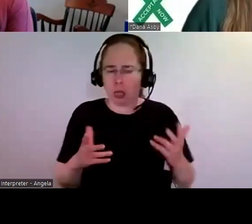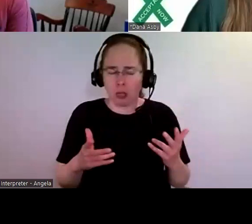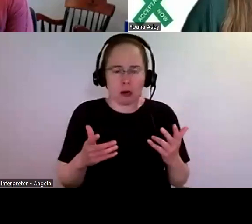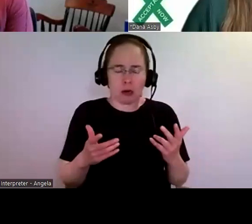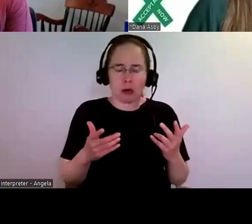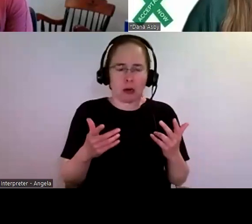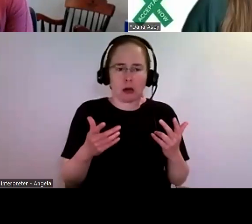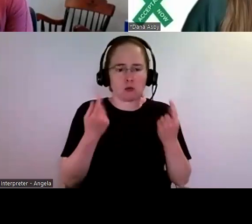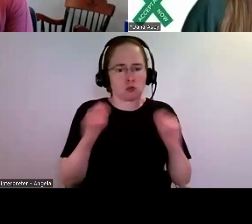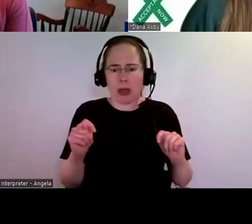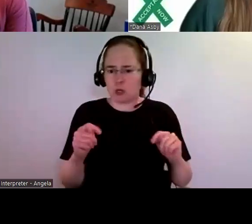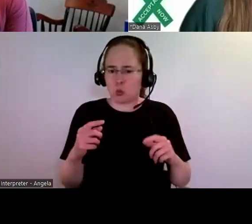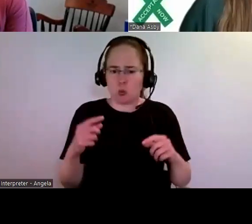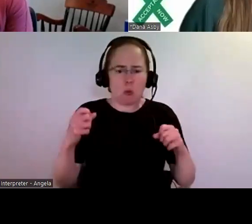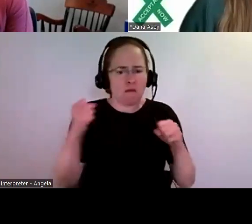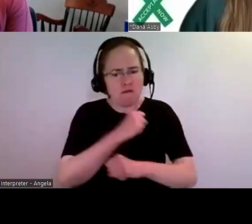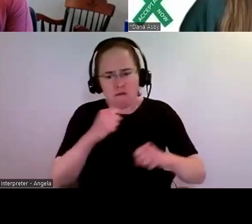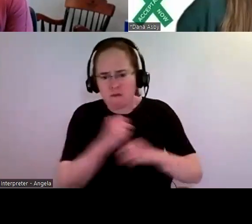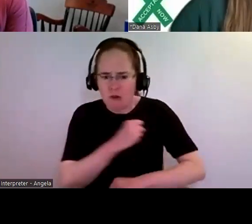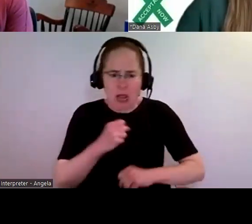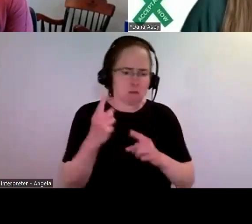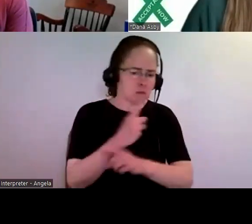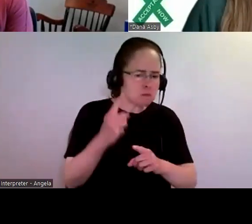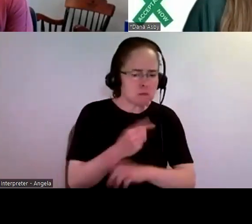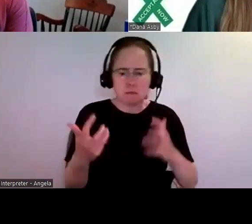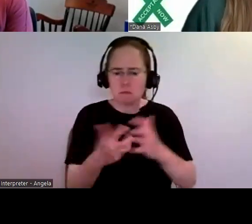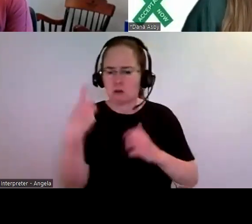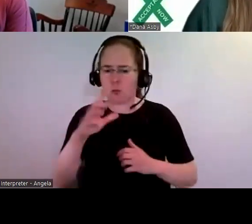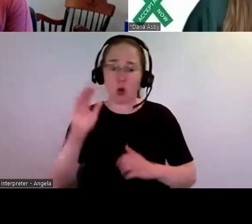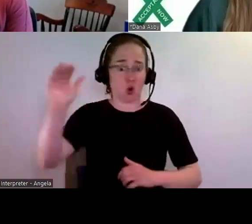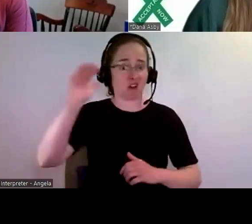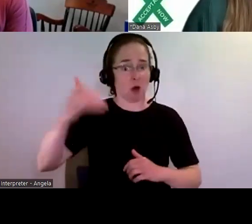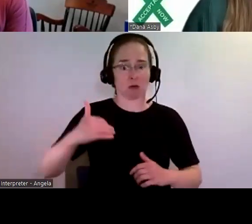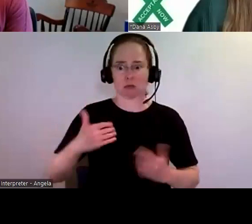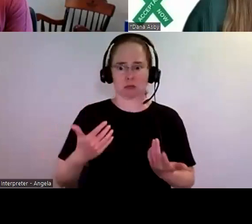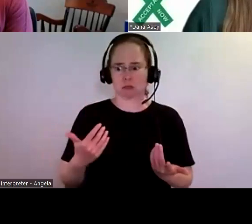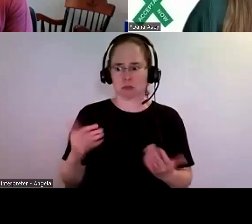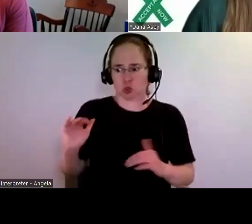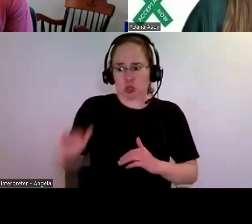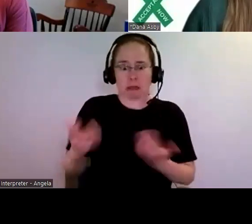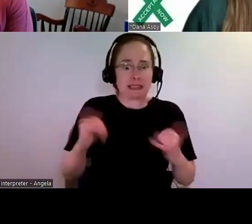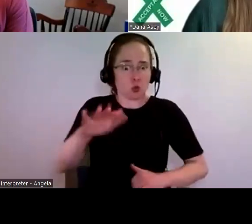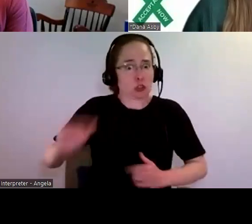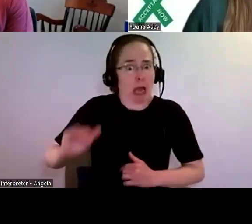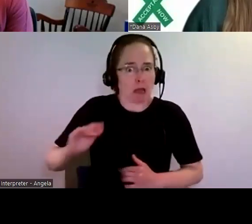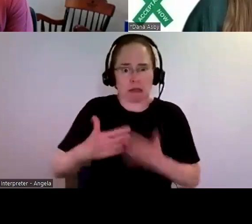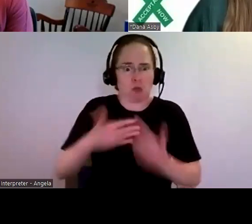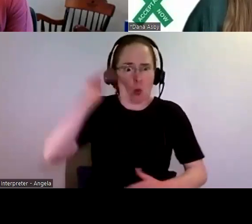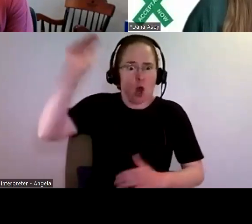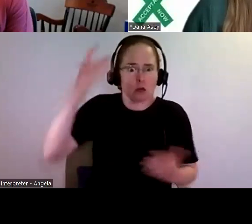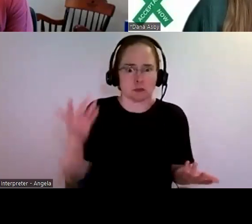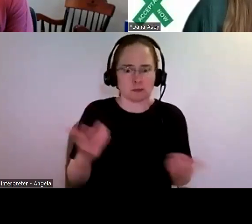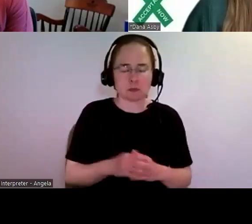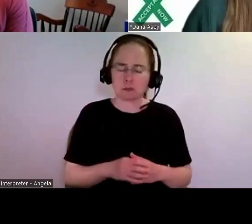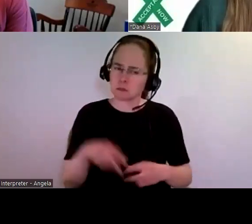to fight for what is appropriate for your child, your adult child. I mean, regardless, it's your child. So it's